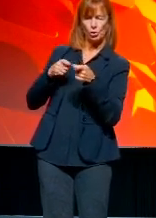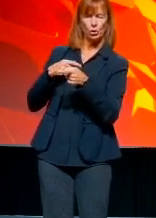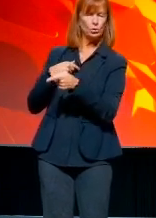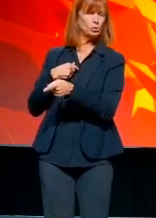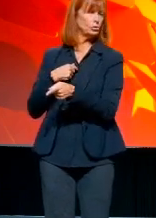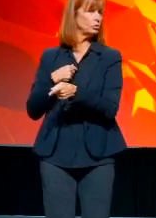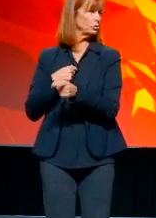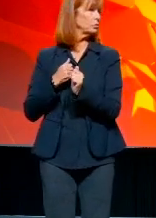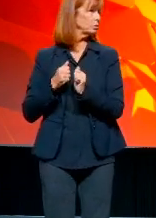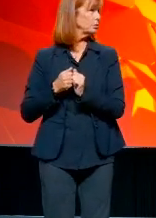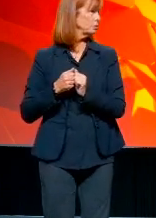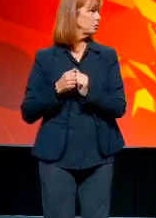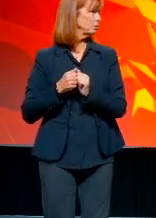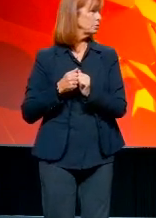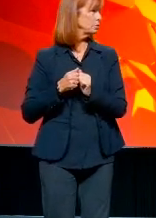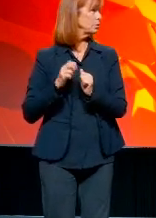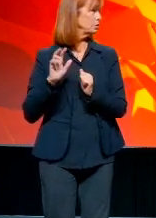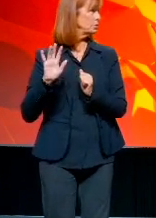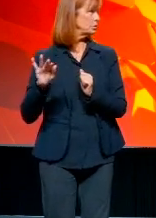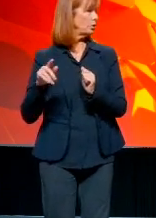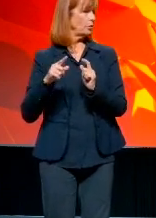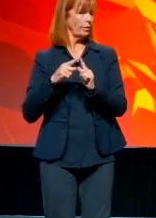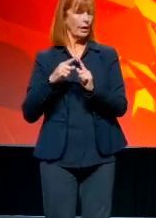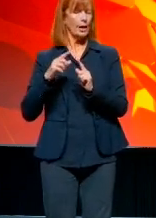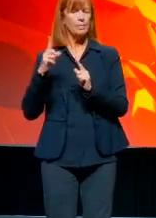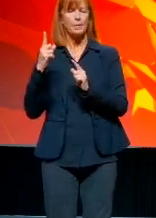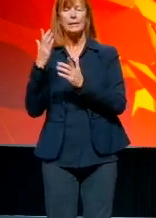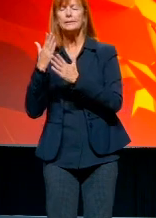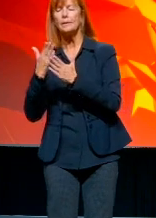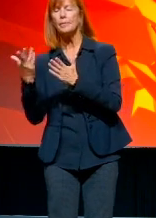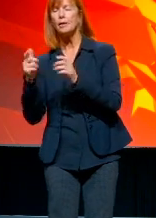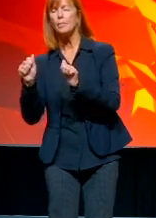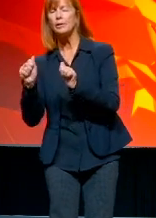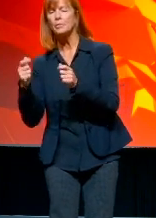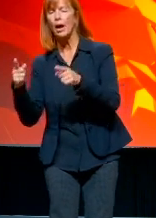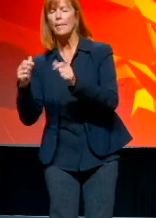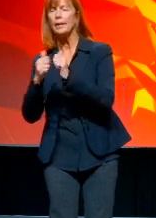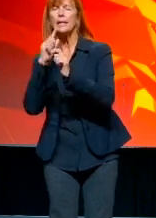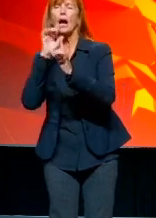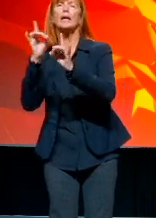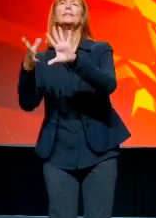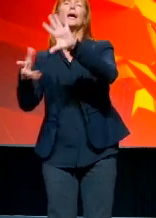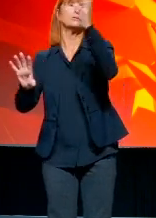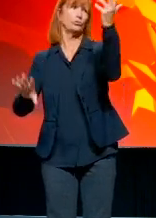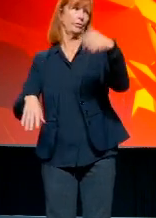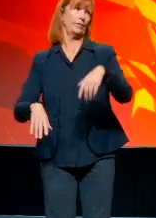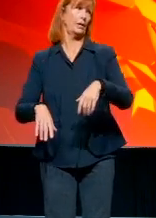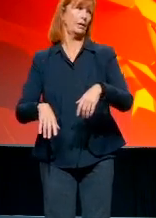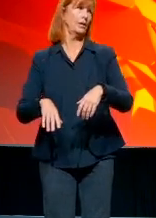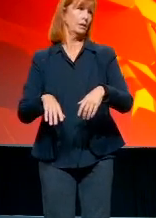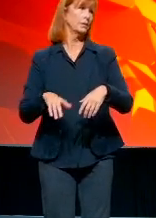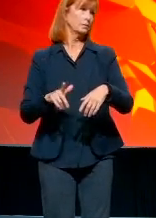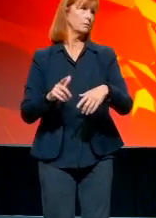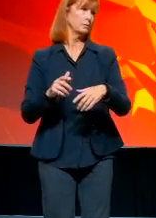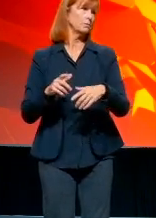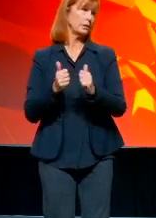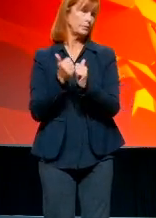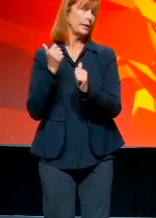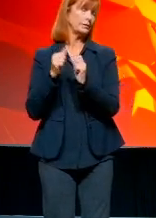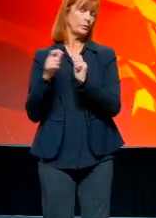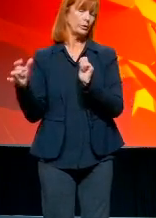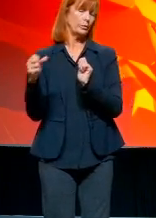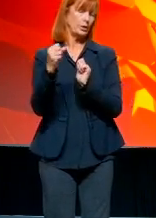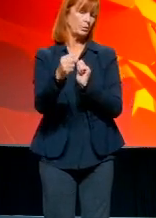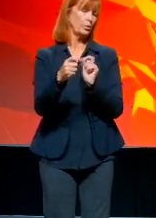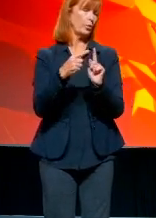if like there are some failures might occur, but there's not going to be catastrophic failures, like especially when we deploy in the human world. Back